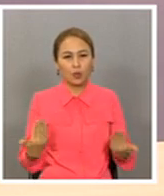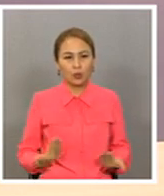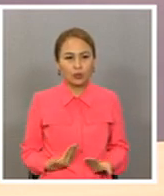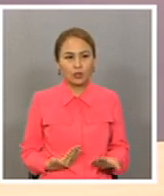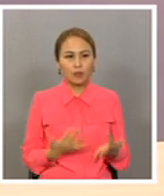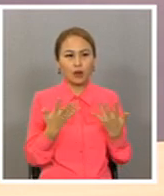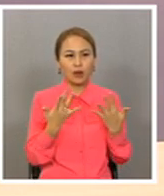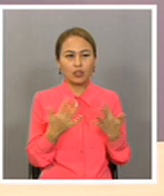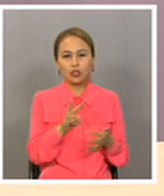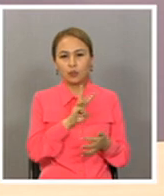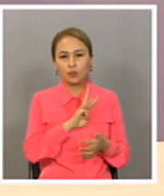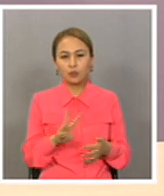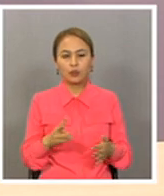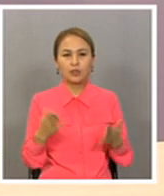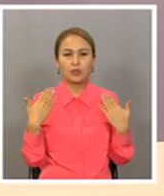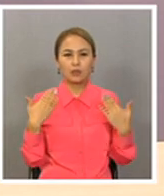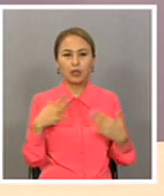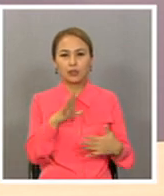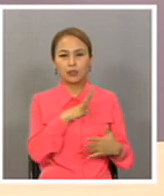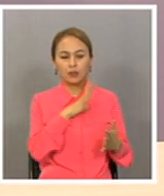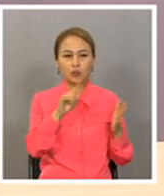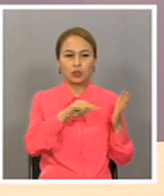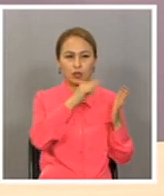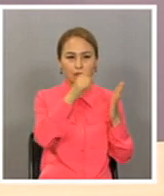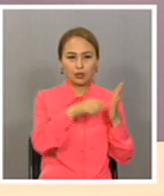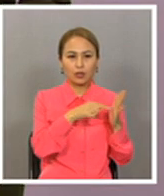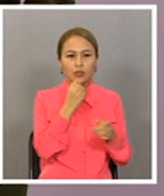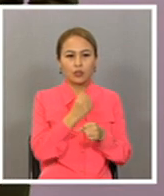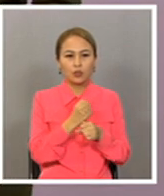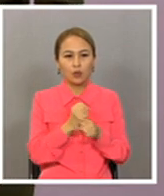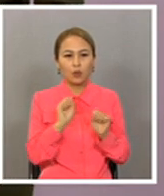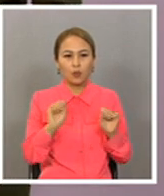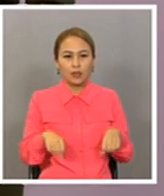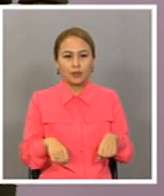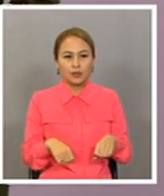minut demaldı dep, suraktar kurastıruğa boladı.